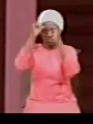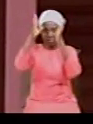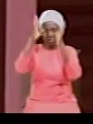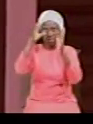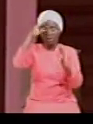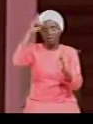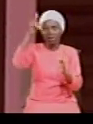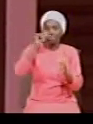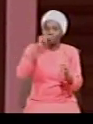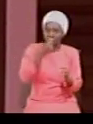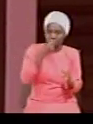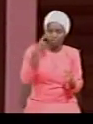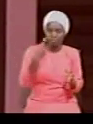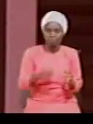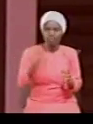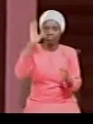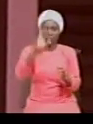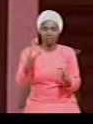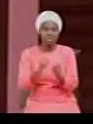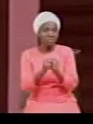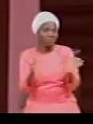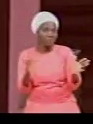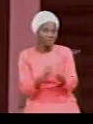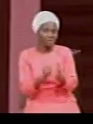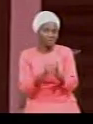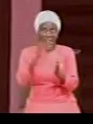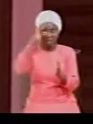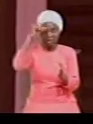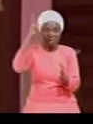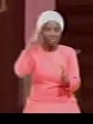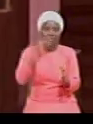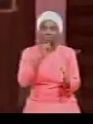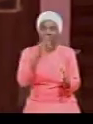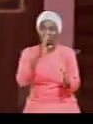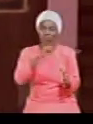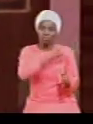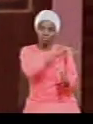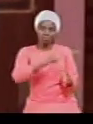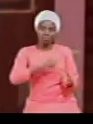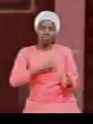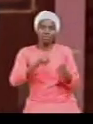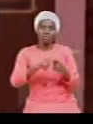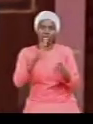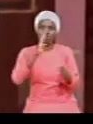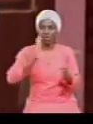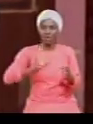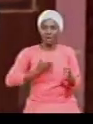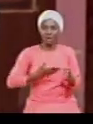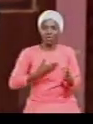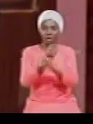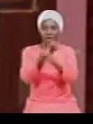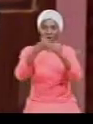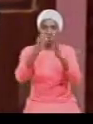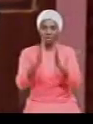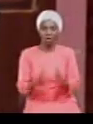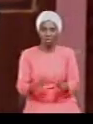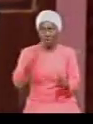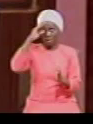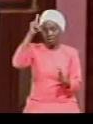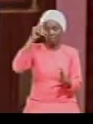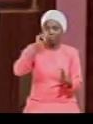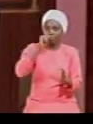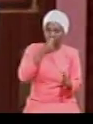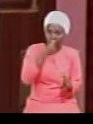cross. Without that, he will not qualify to be our Savior. He endured the